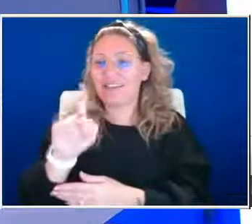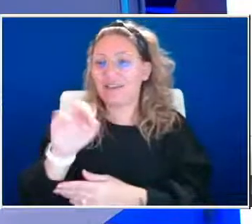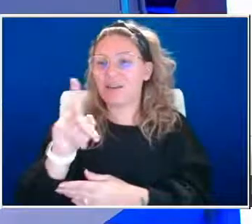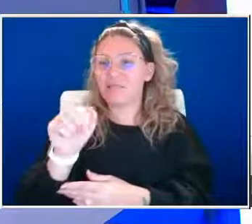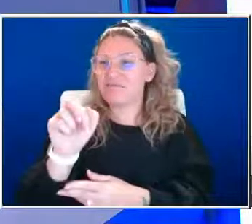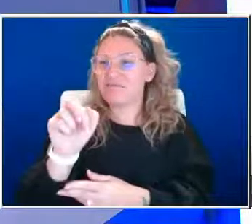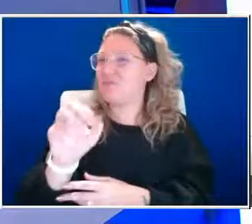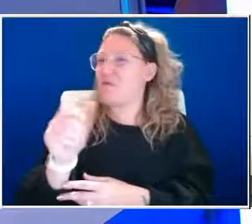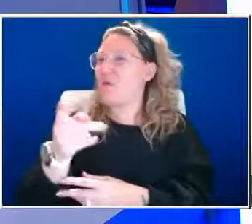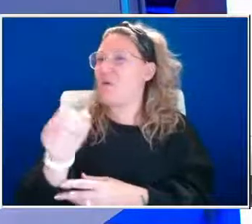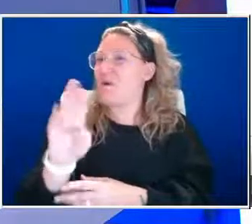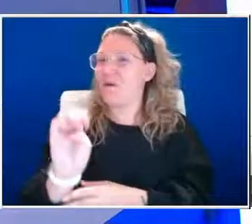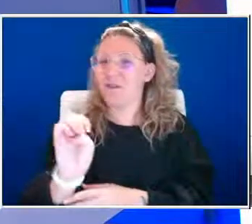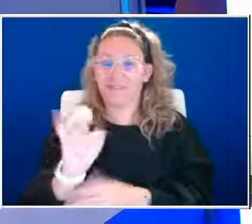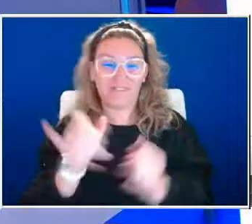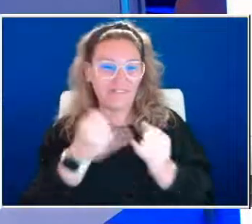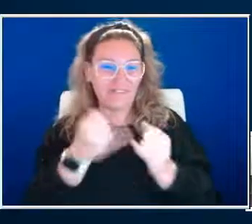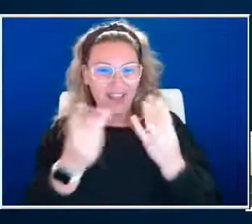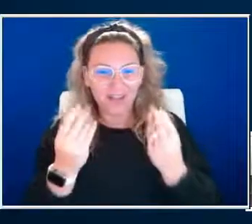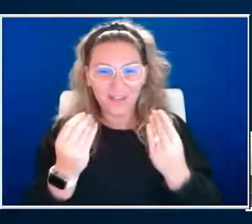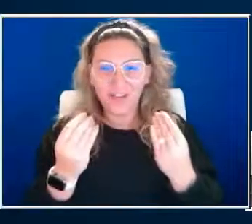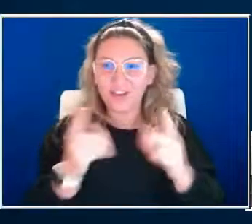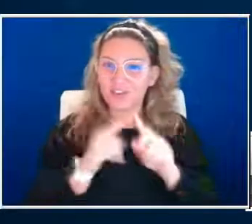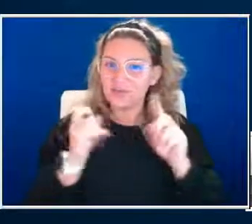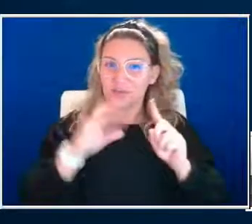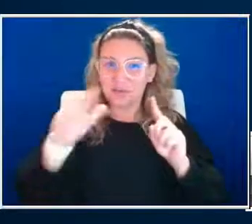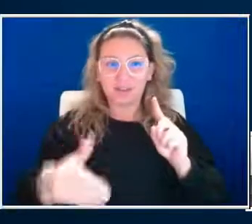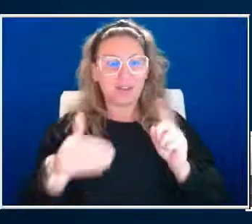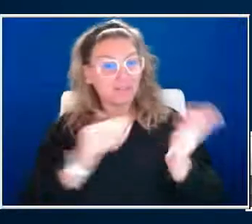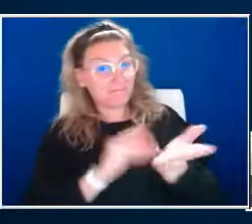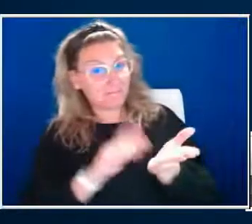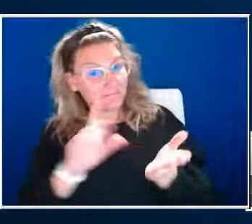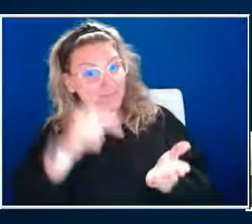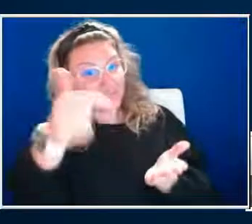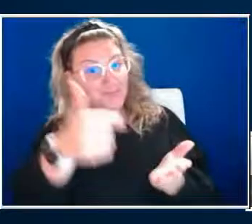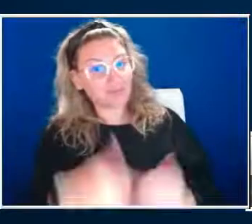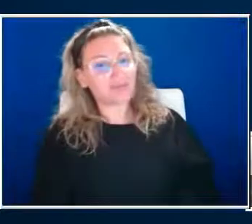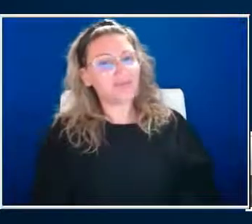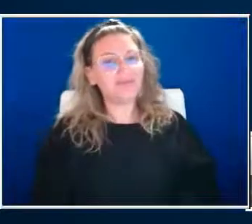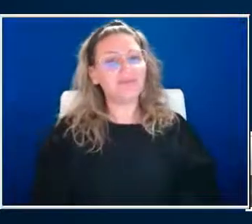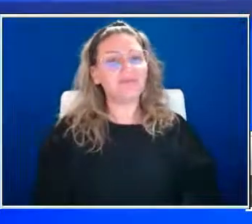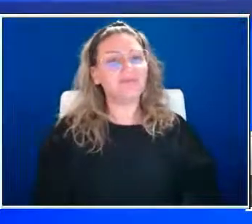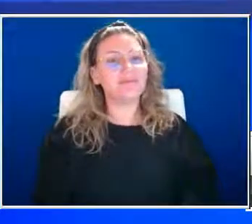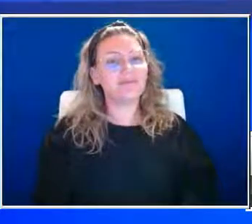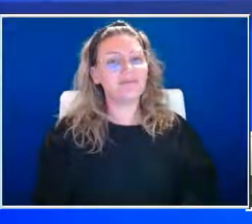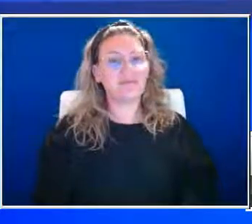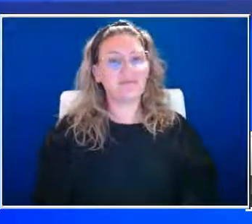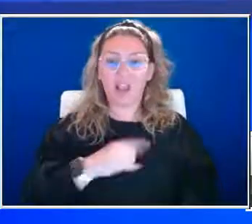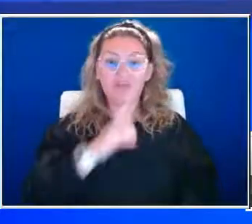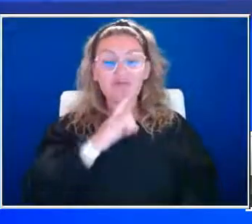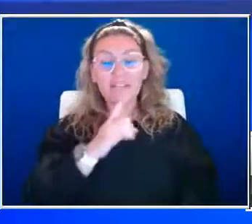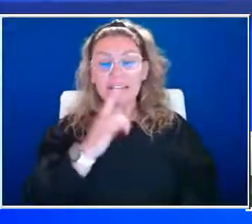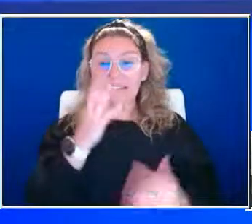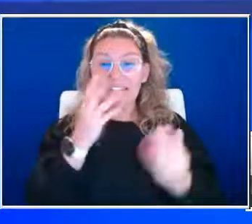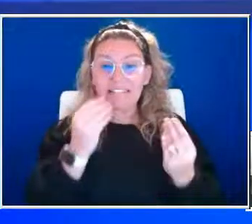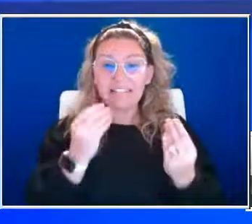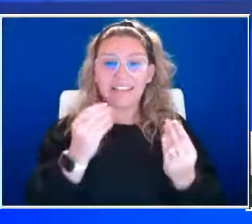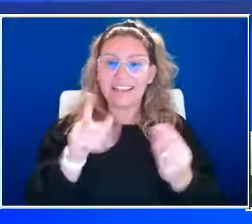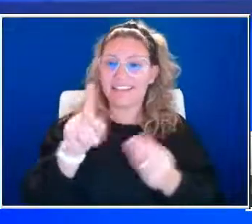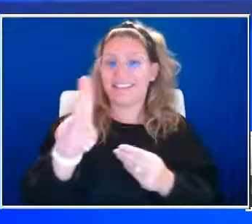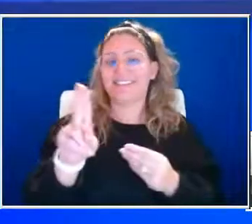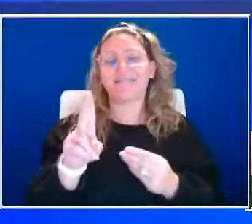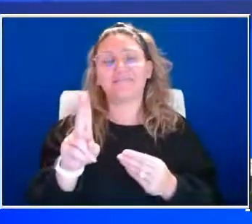seen. I want to get to our final thoughts, though, from our guest. Dr. Kilgore, start with you. Yeah, so I really think that KU has the most